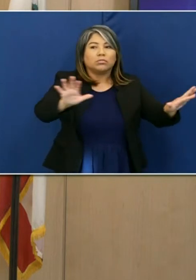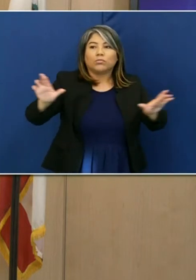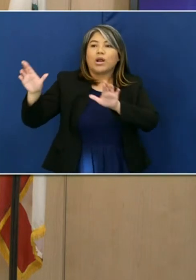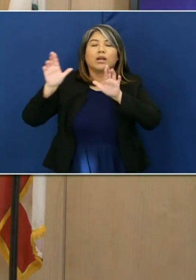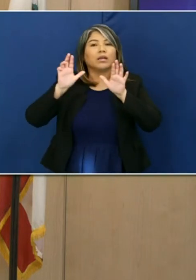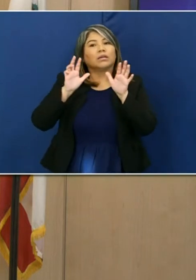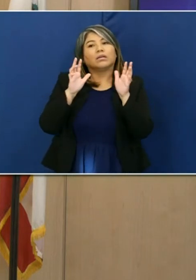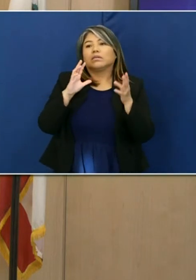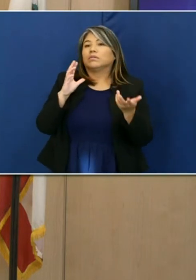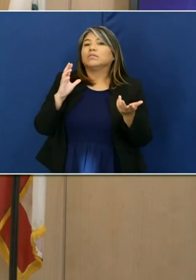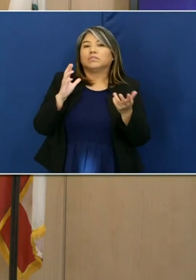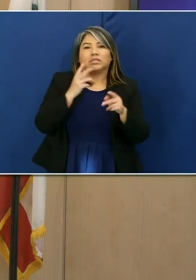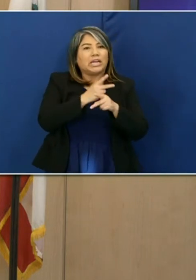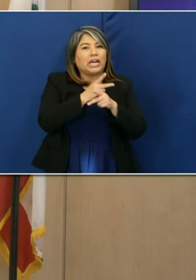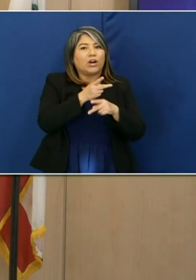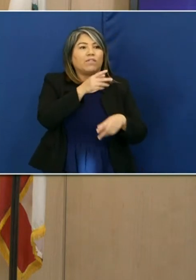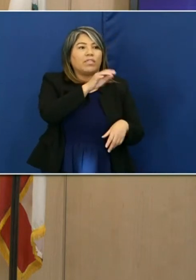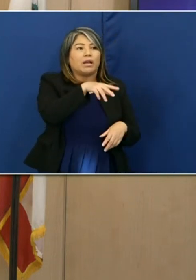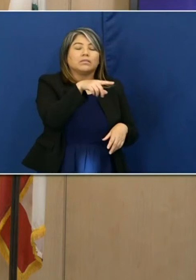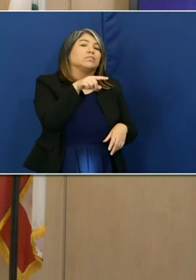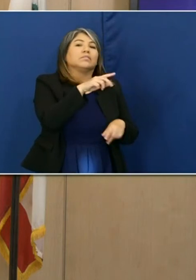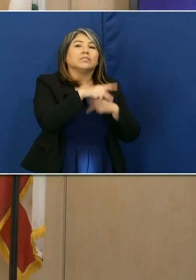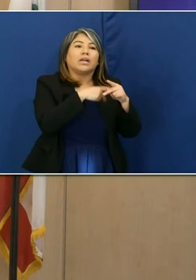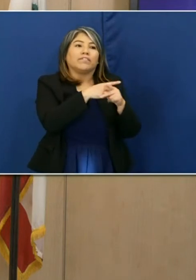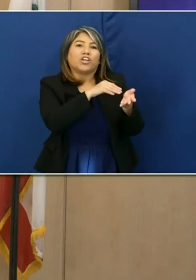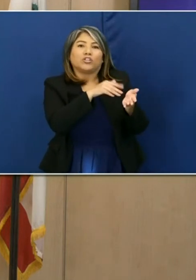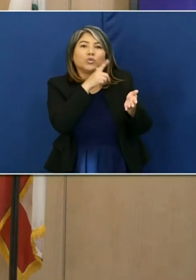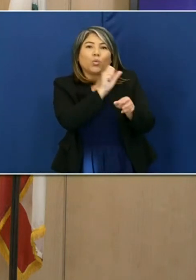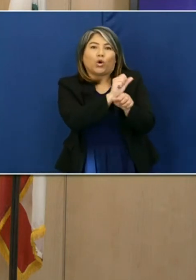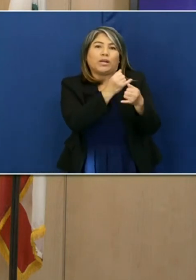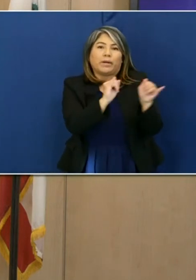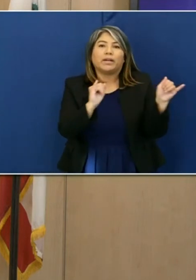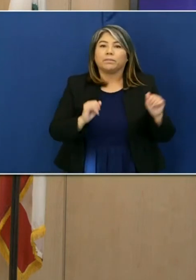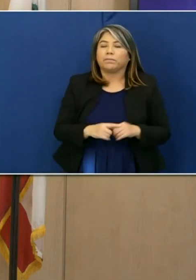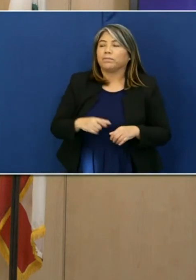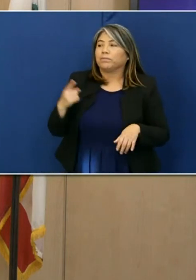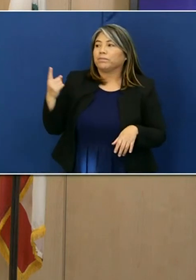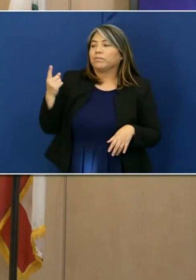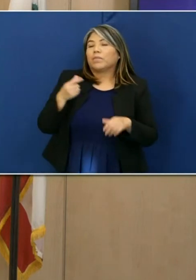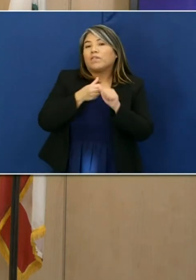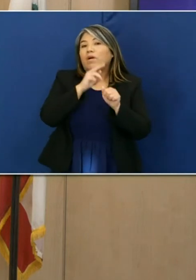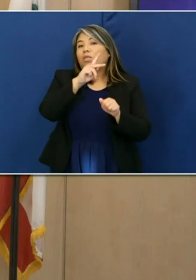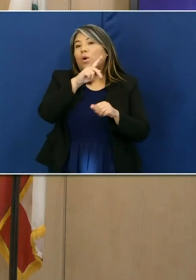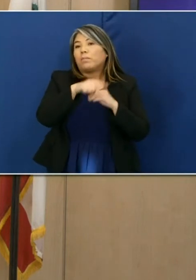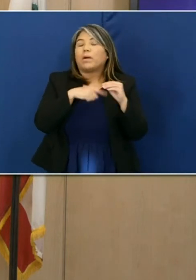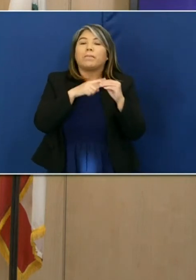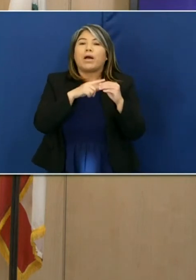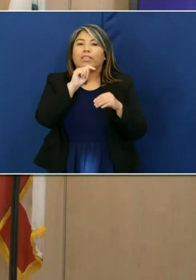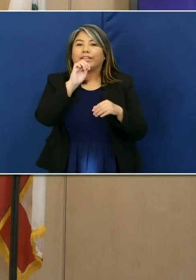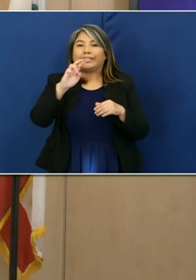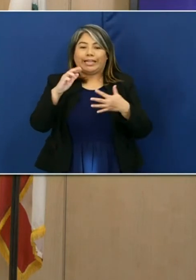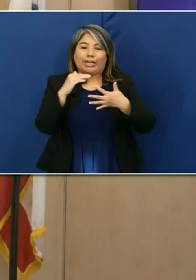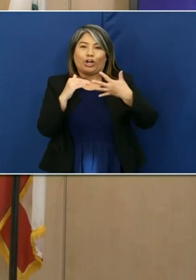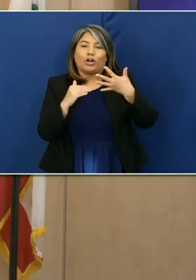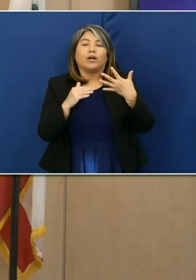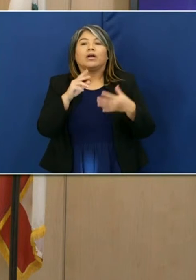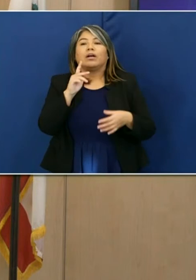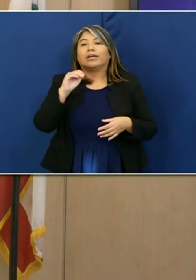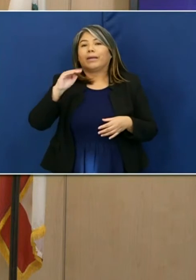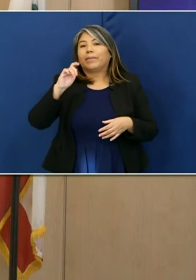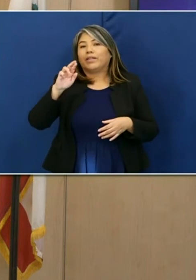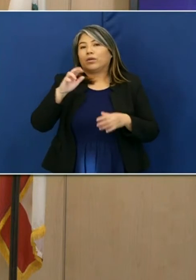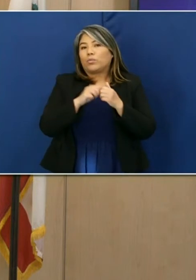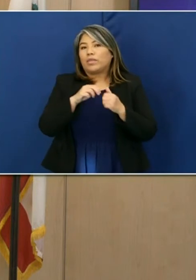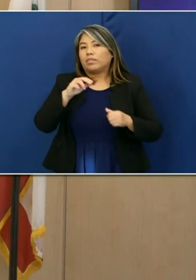for example, in these group practices. And there's actually a follow-up question regarding to these tiers. This is from Kim Miller with